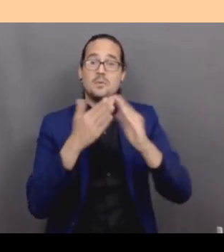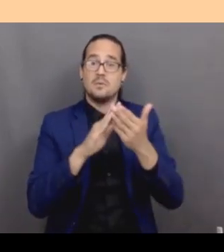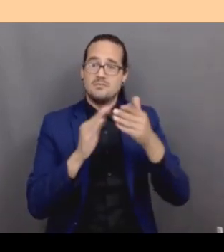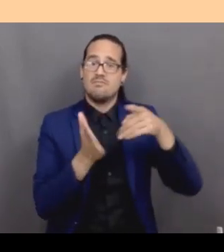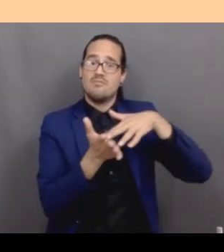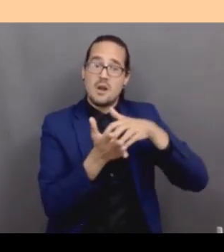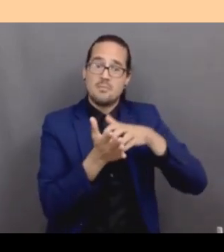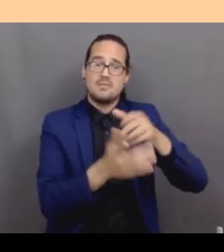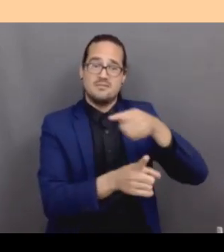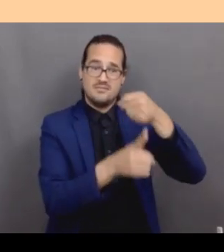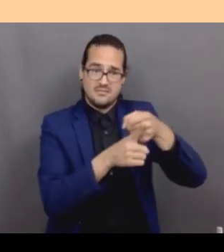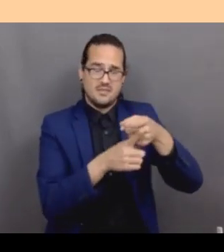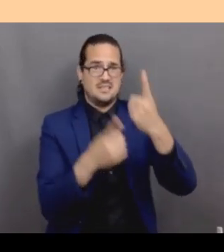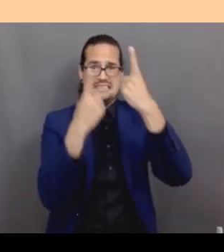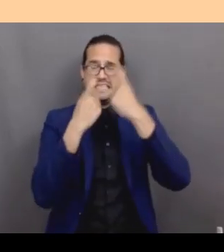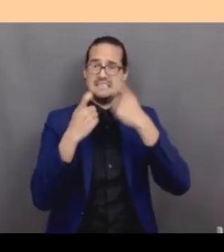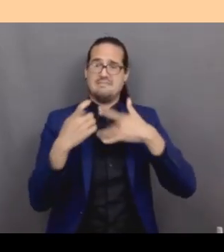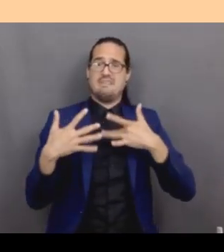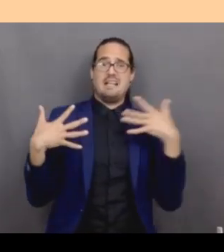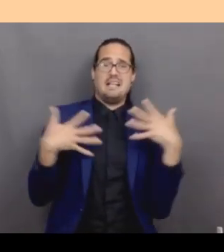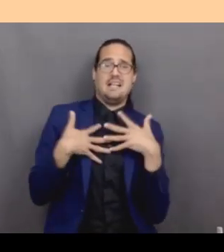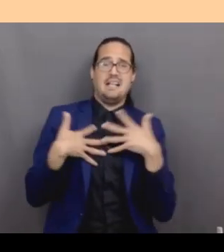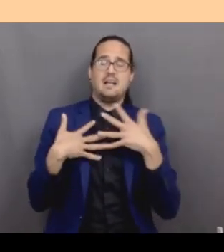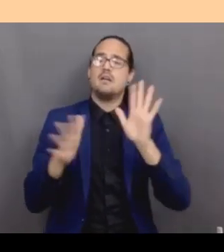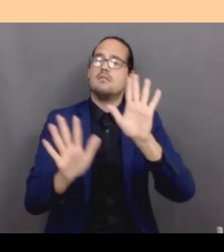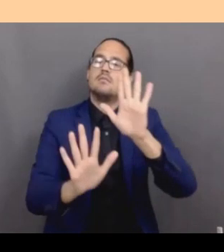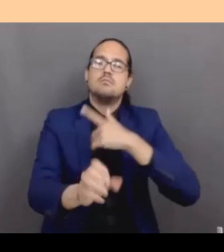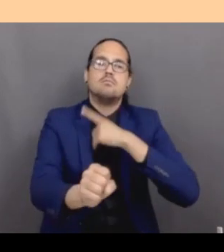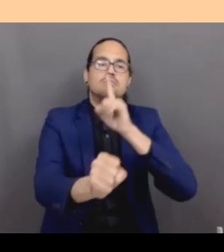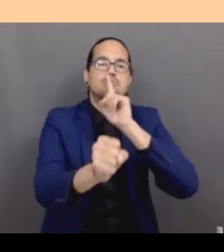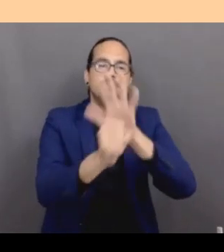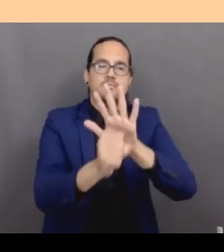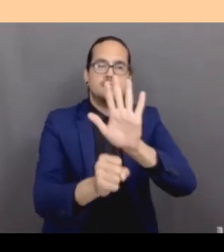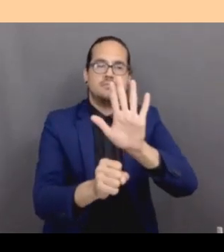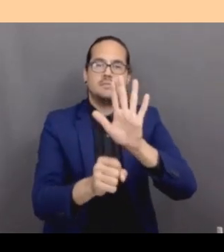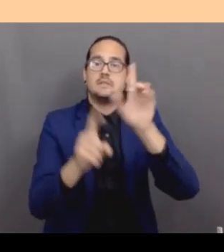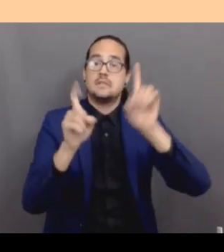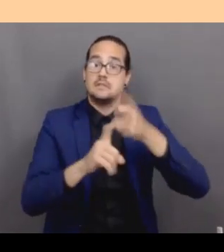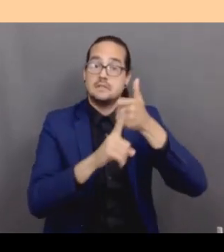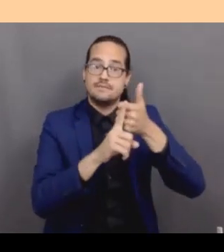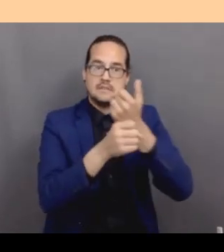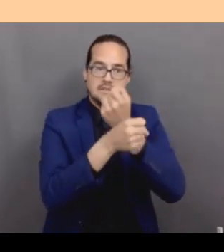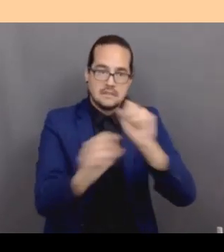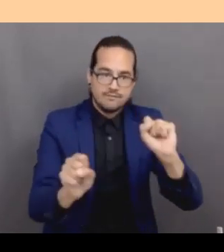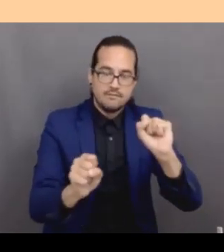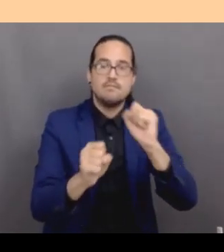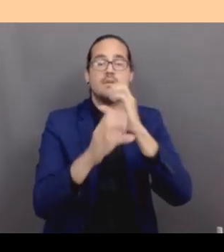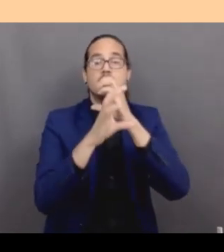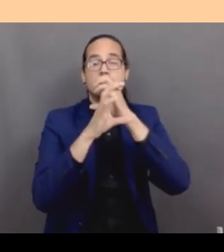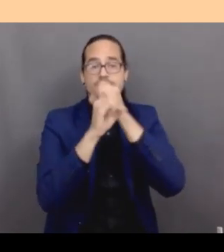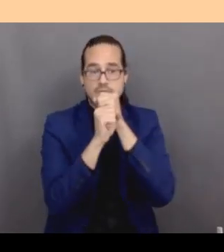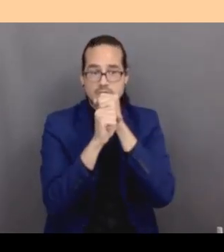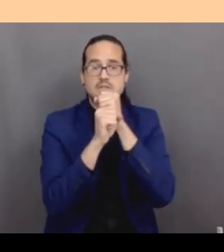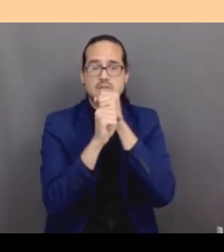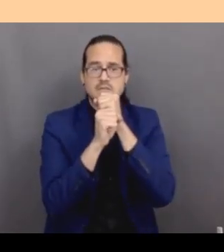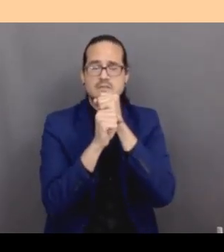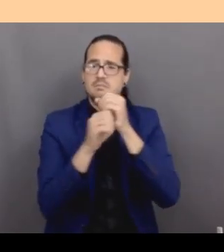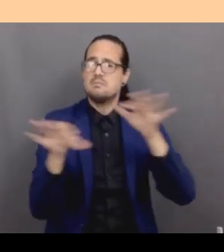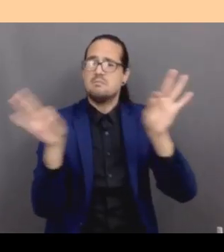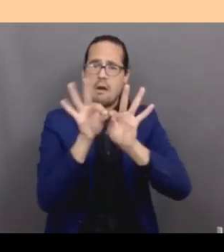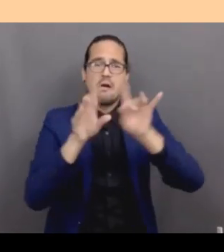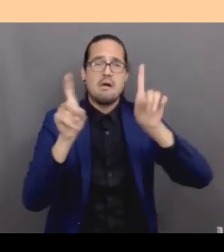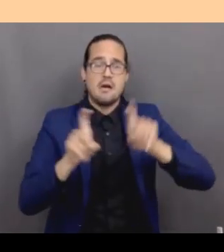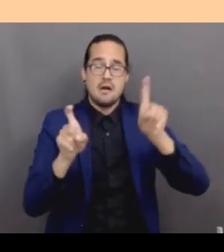confidential, it's safe, and important to the overall health of our community. Our communicable disease branch, part of public health, has